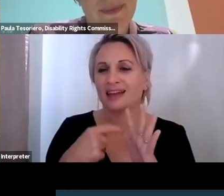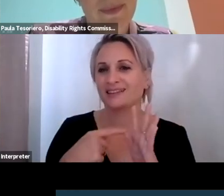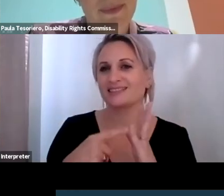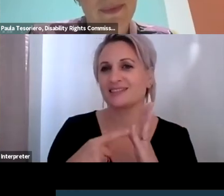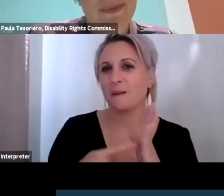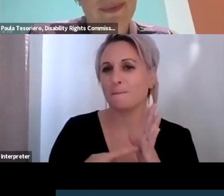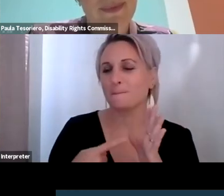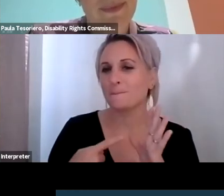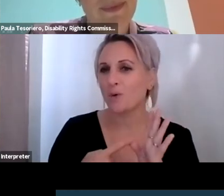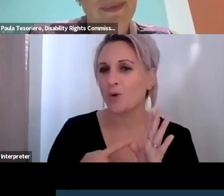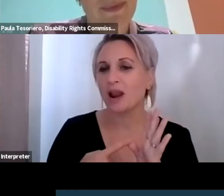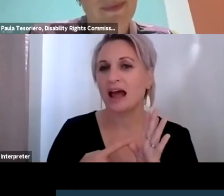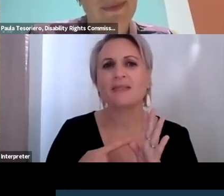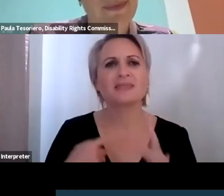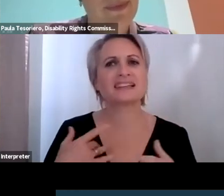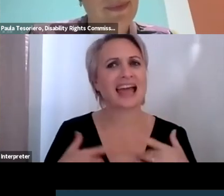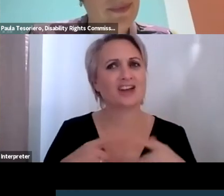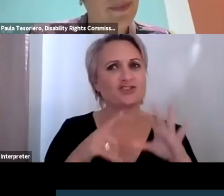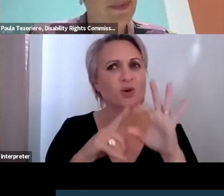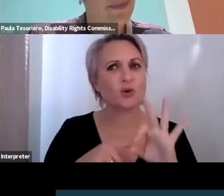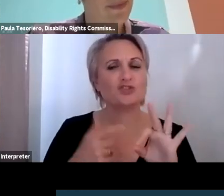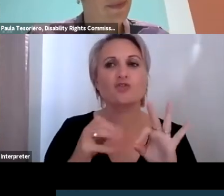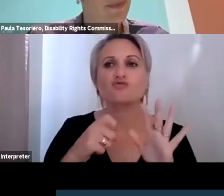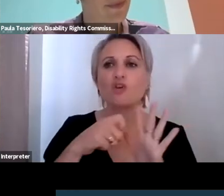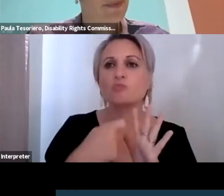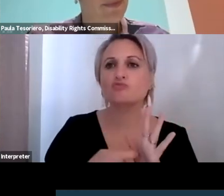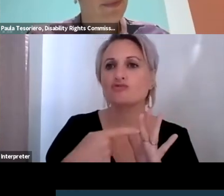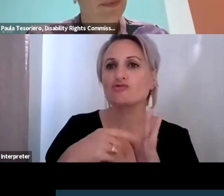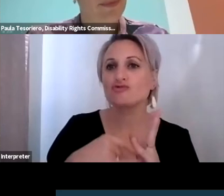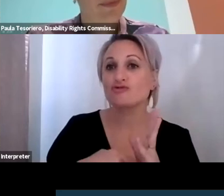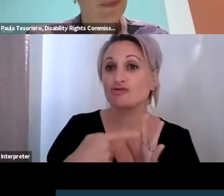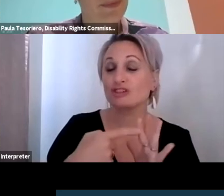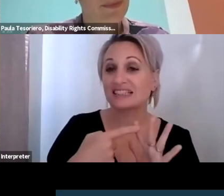There's an interesting question here from Christy Hutt,